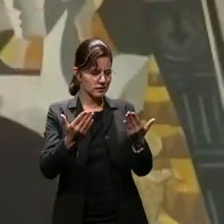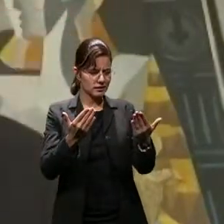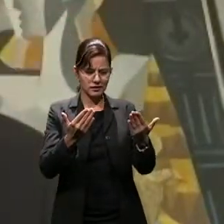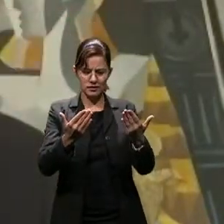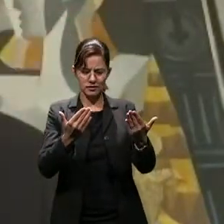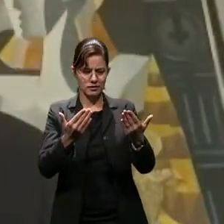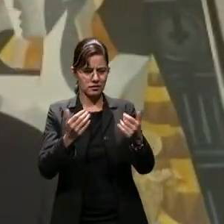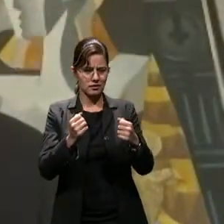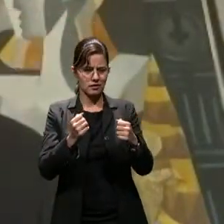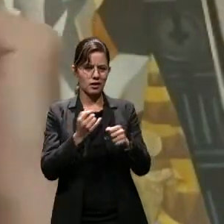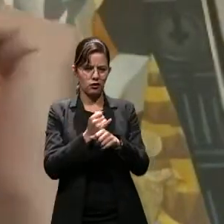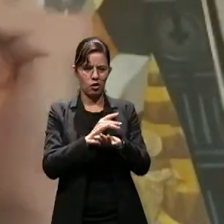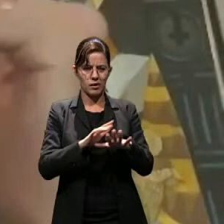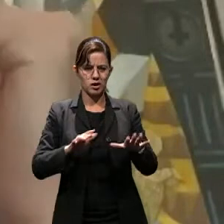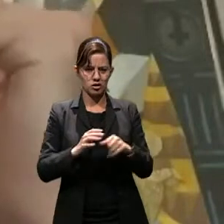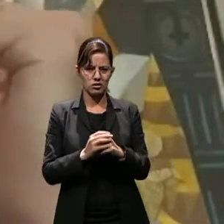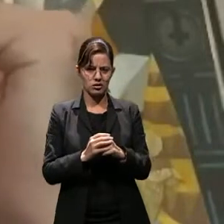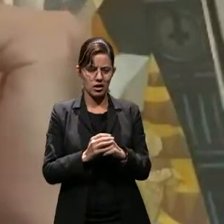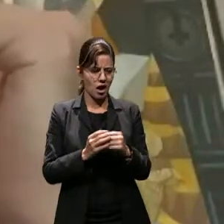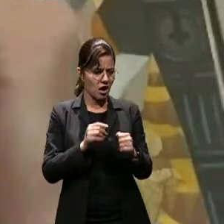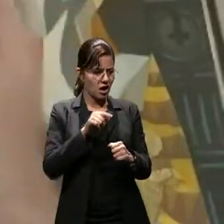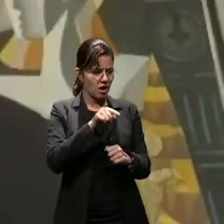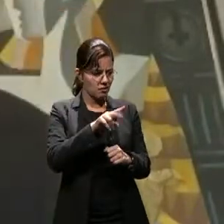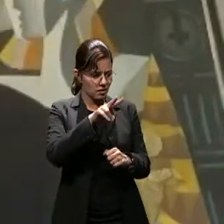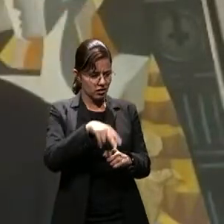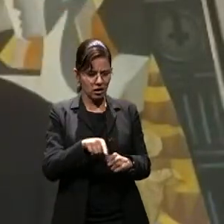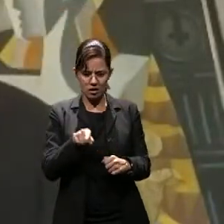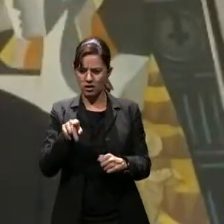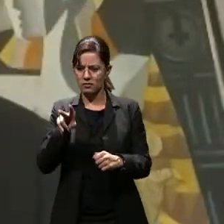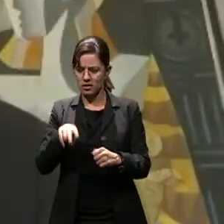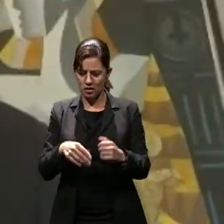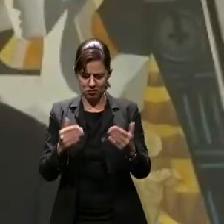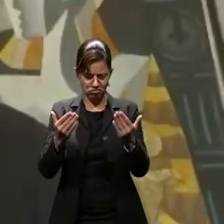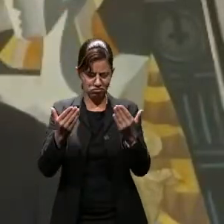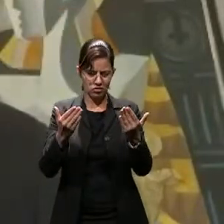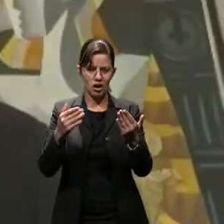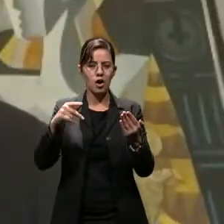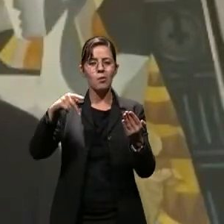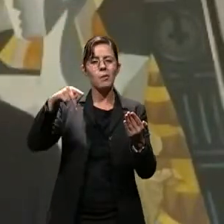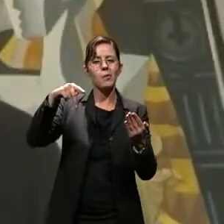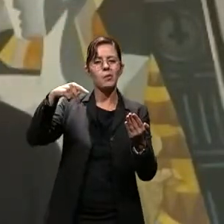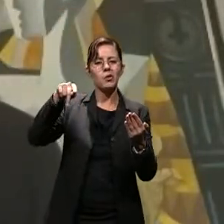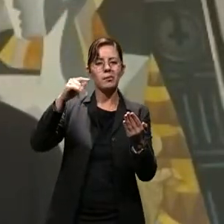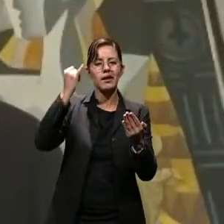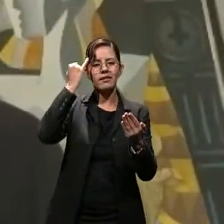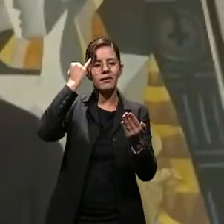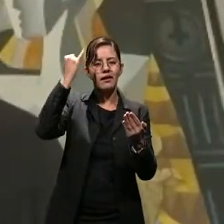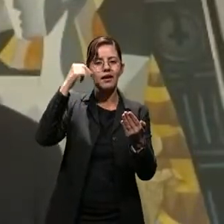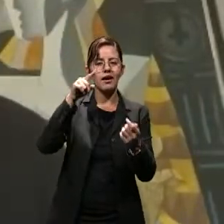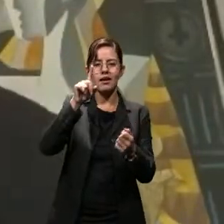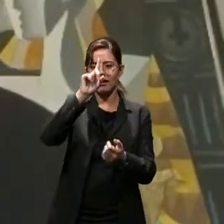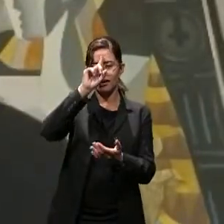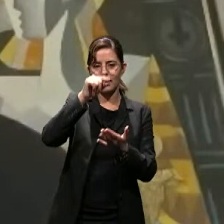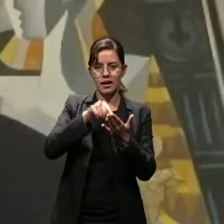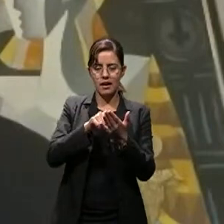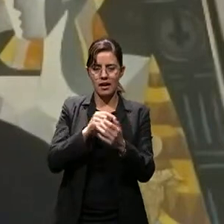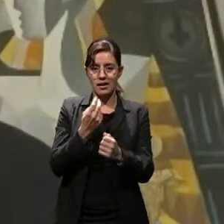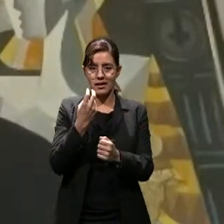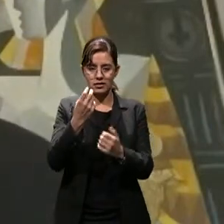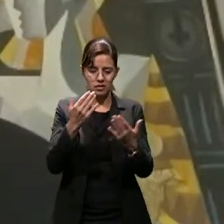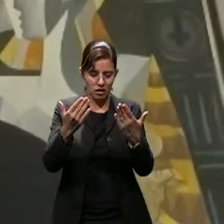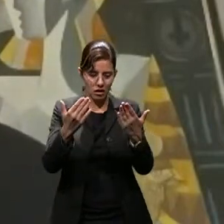to compare sources of information and give them the same value according to their own